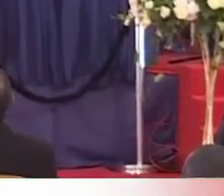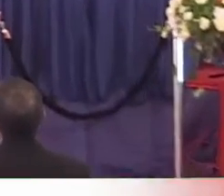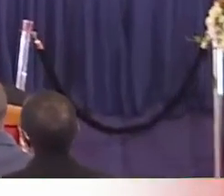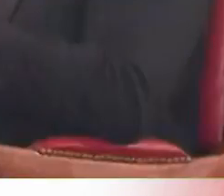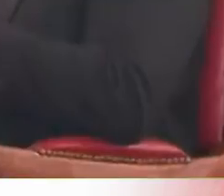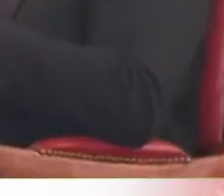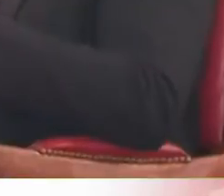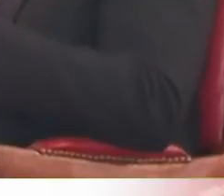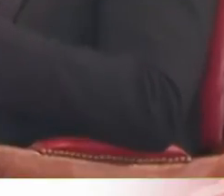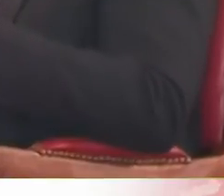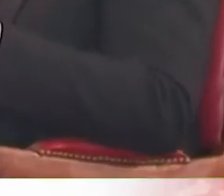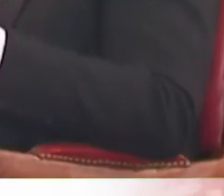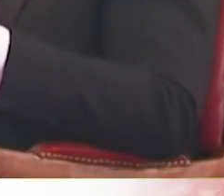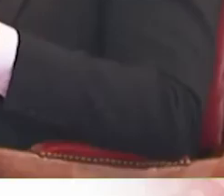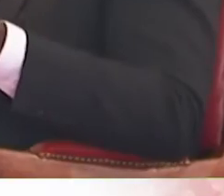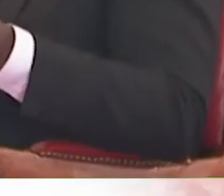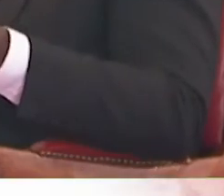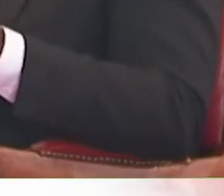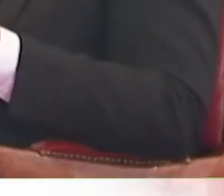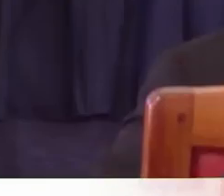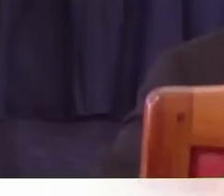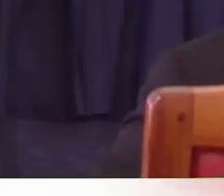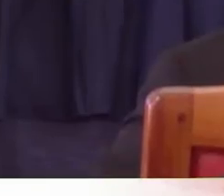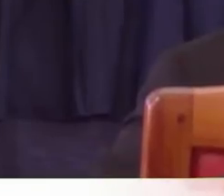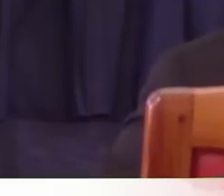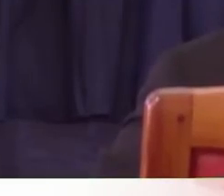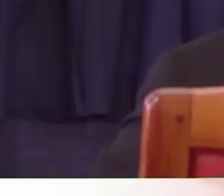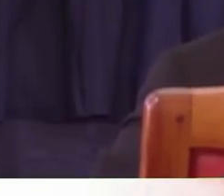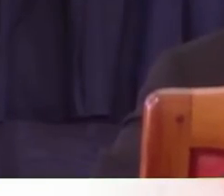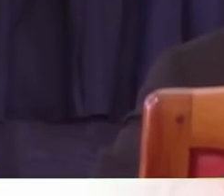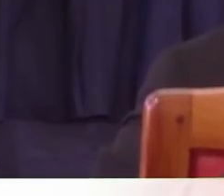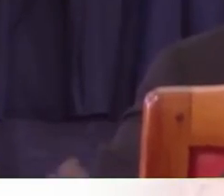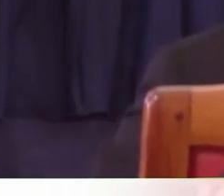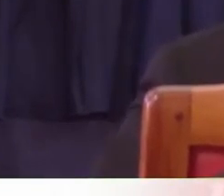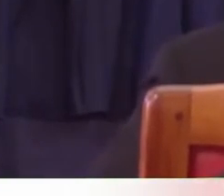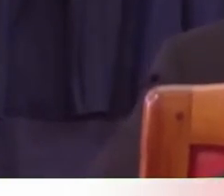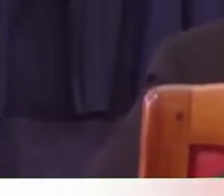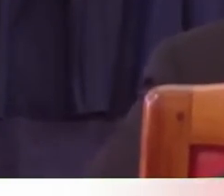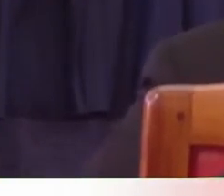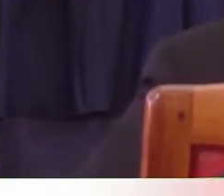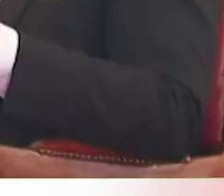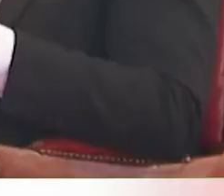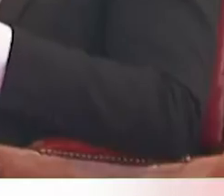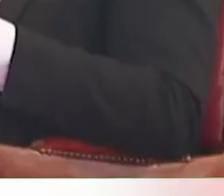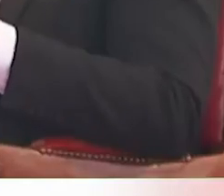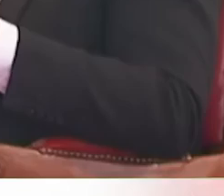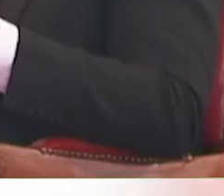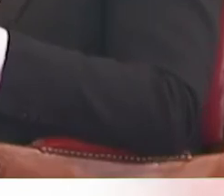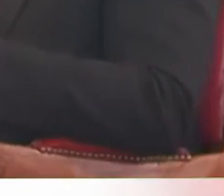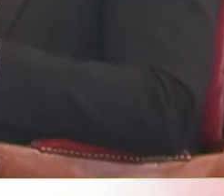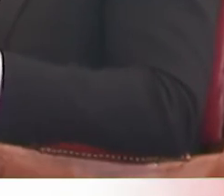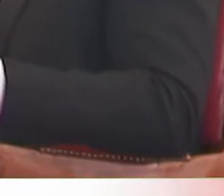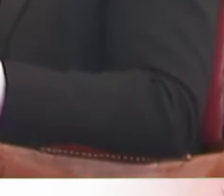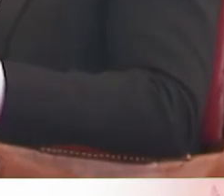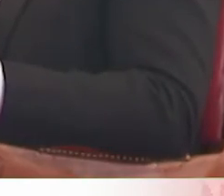Nyachae. President Kenyatta eulogized Mzee Nyachae as a disciplinarian and a dedicated patriotic